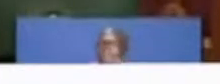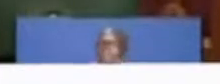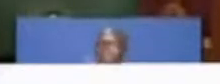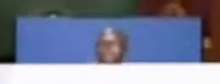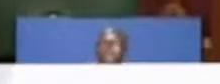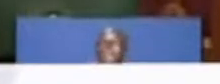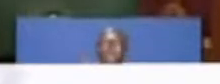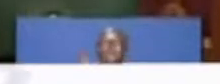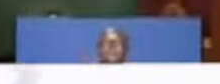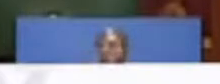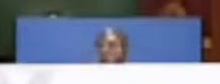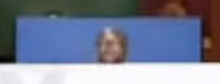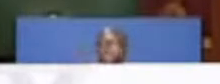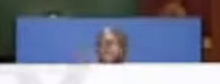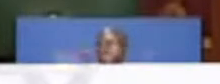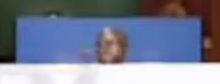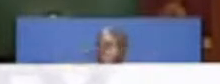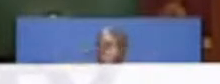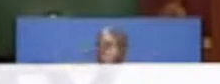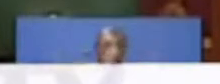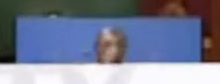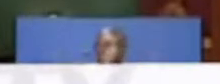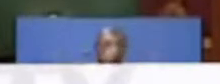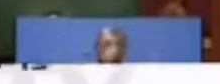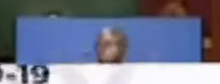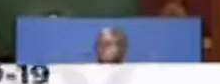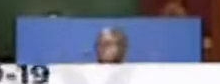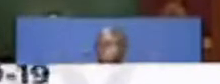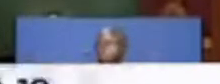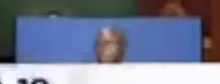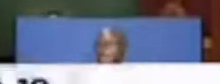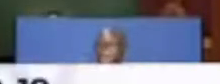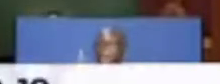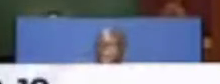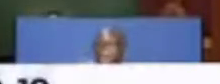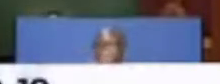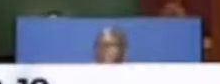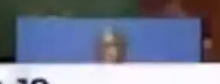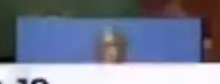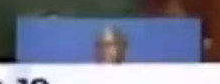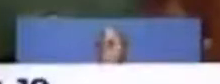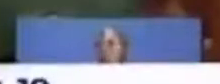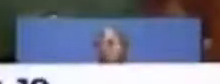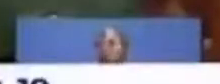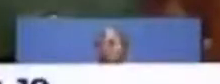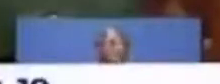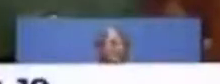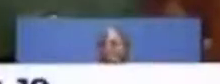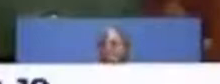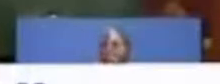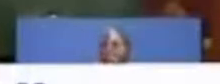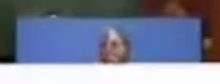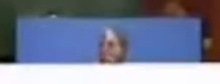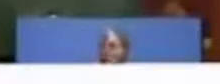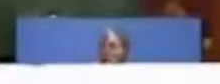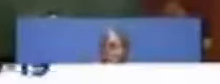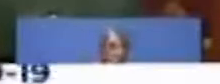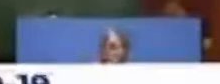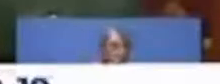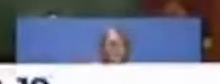million households. Put differently, and guided by our acceleration model, we have connected approximately